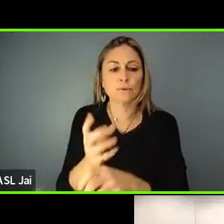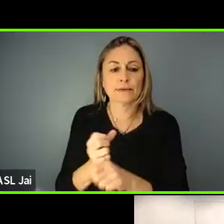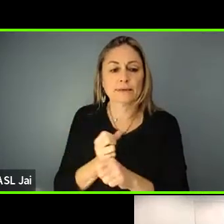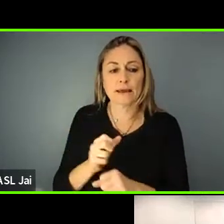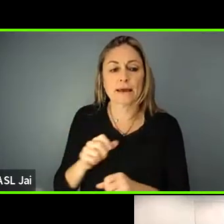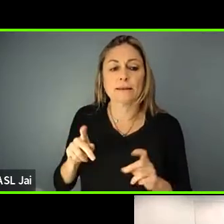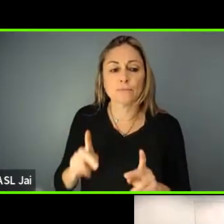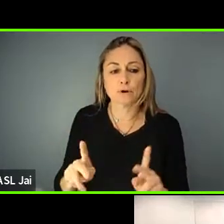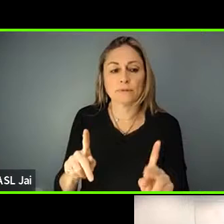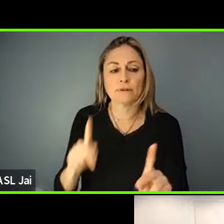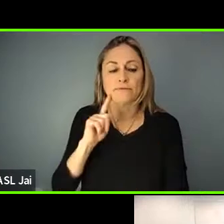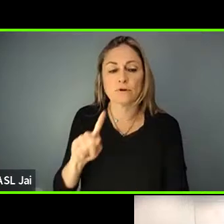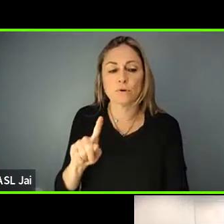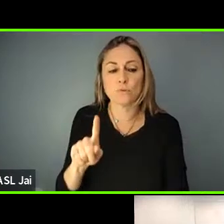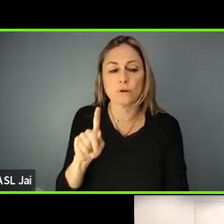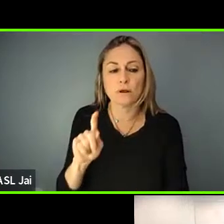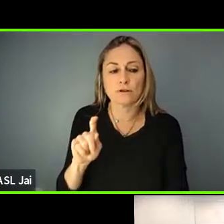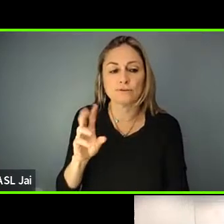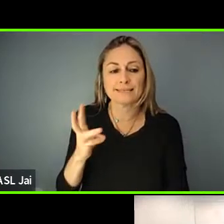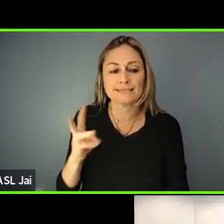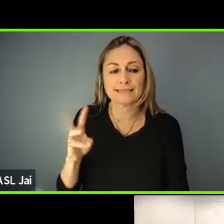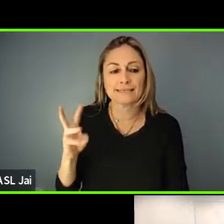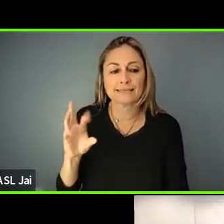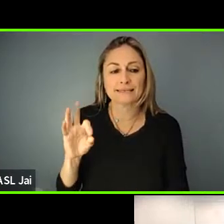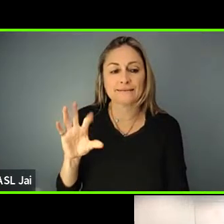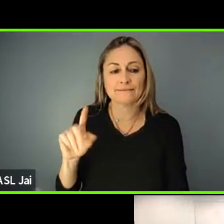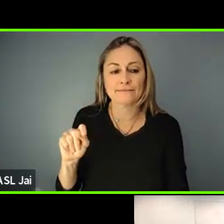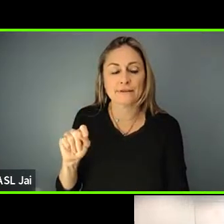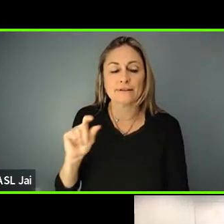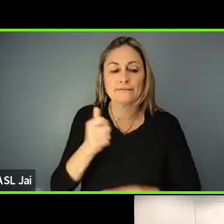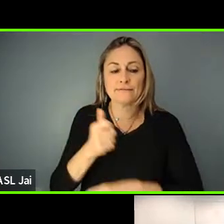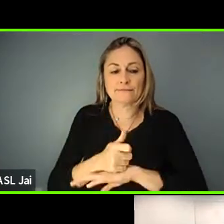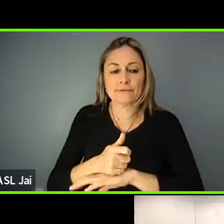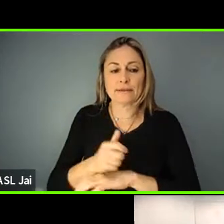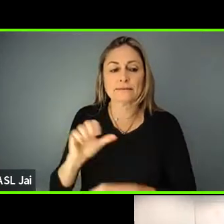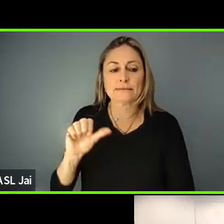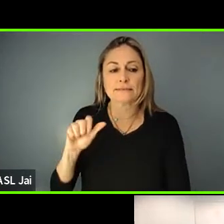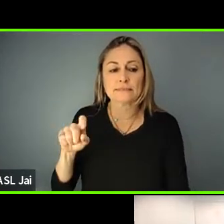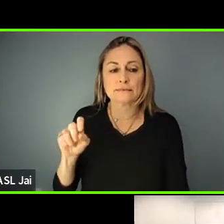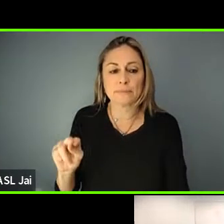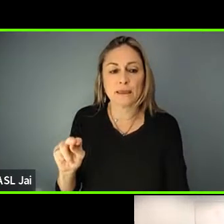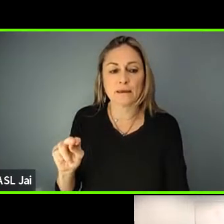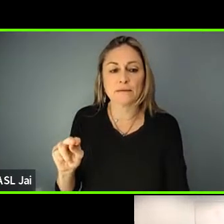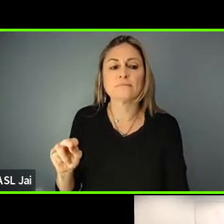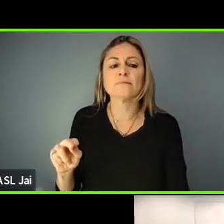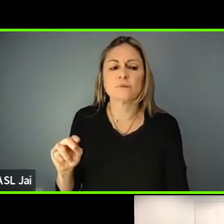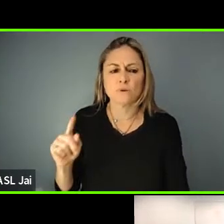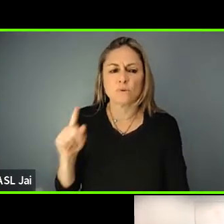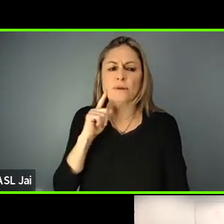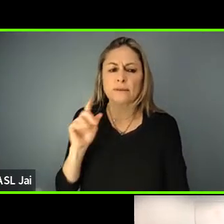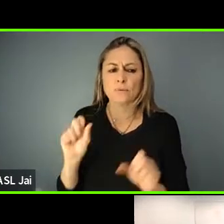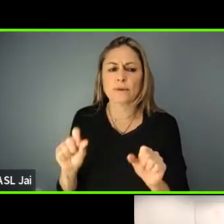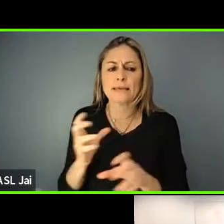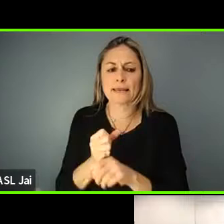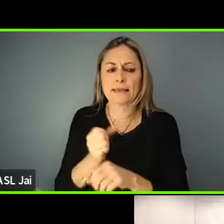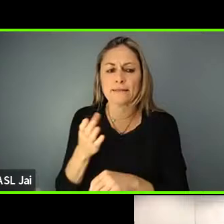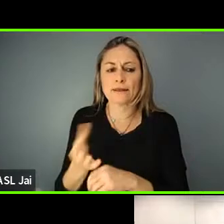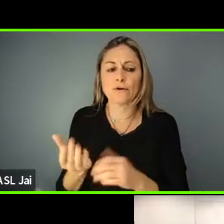for 116 feet fixed span. So we think we can get there again,